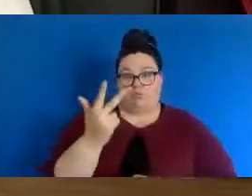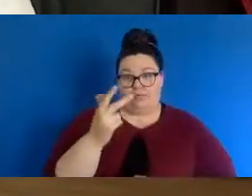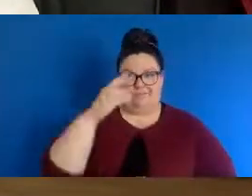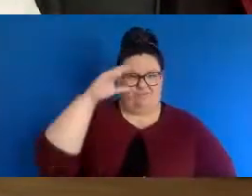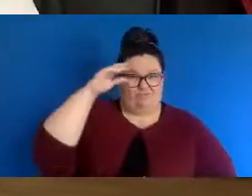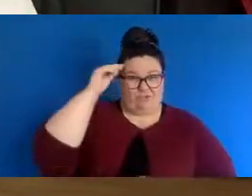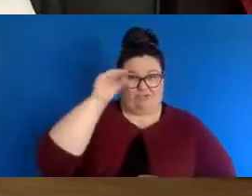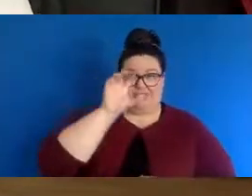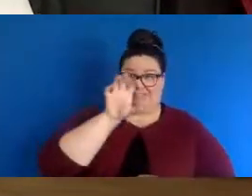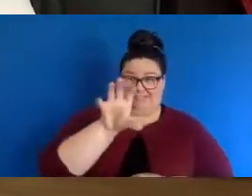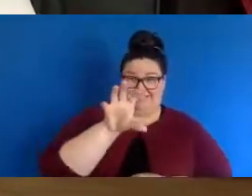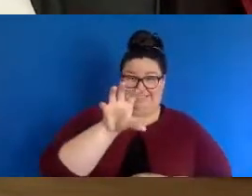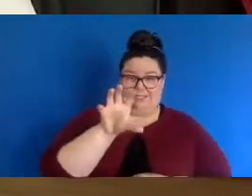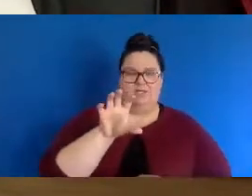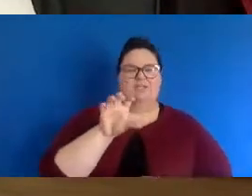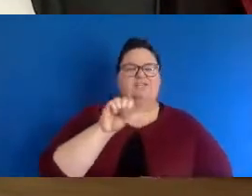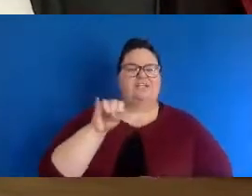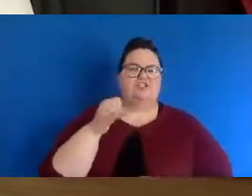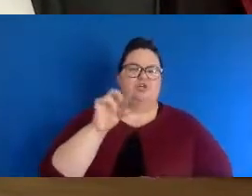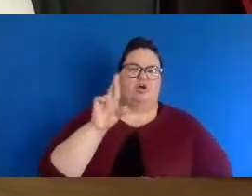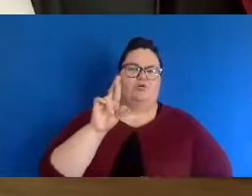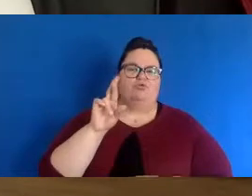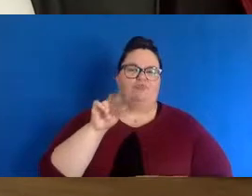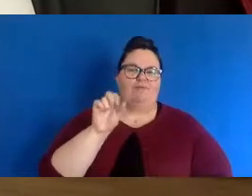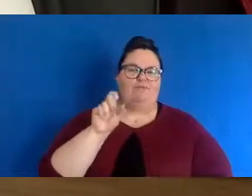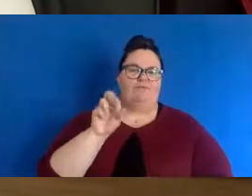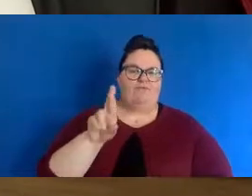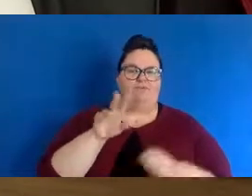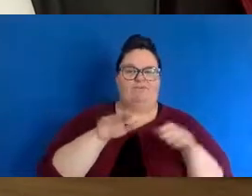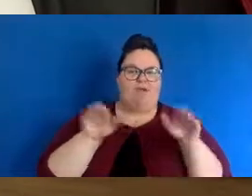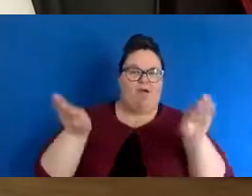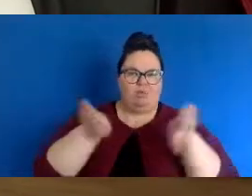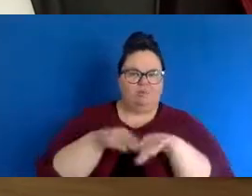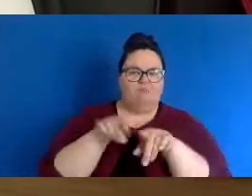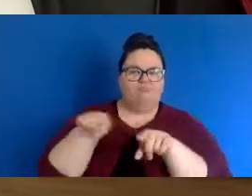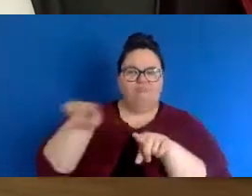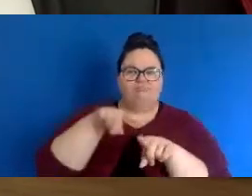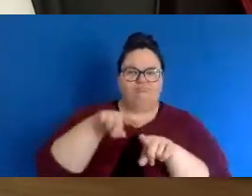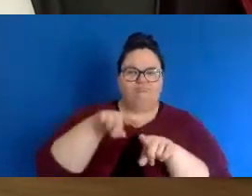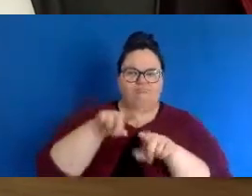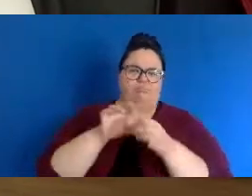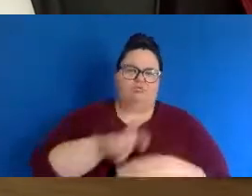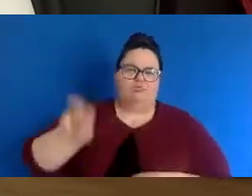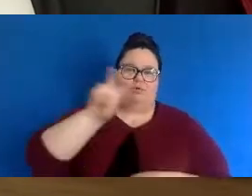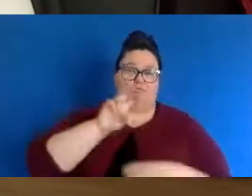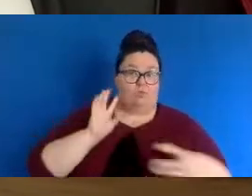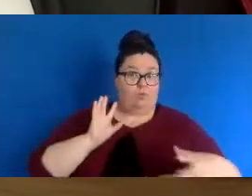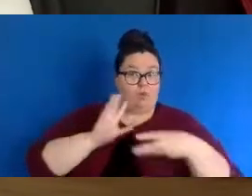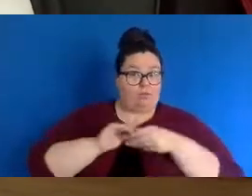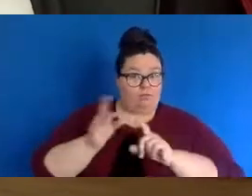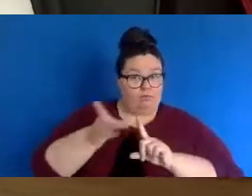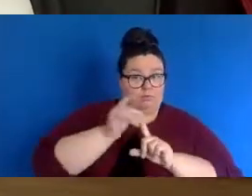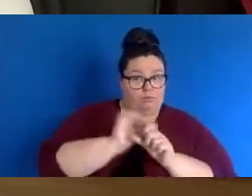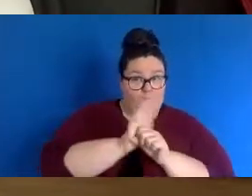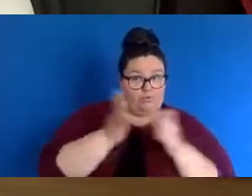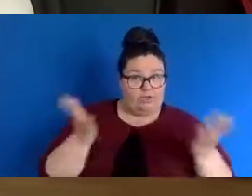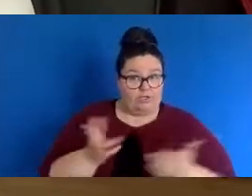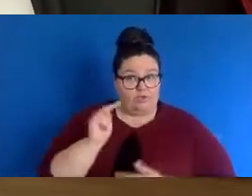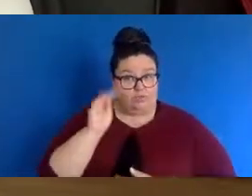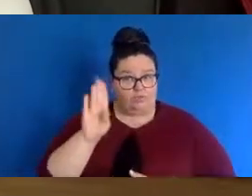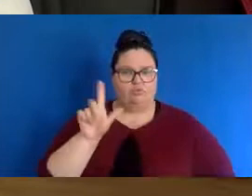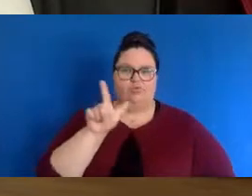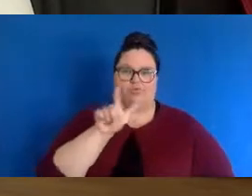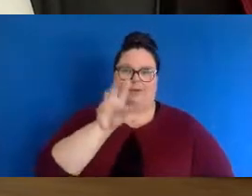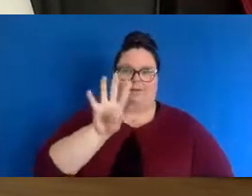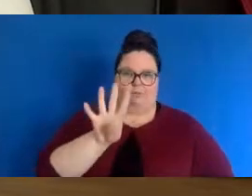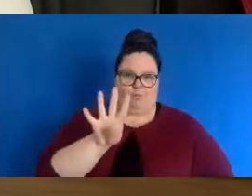which is Fredericton and the St. John River Valley related to travel. There are now 24 active cases of COVID-19 in New Brunswick, and as I noted, this